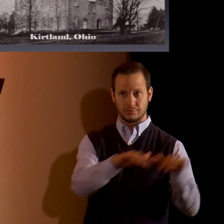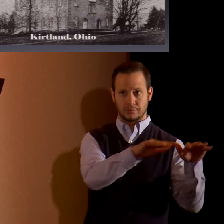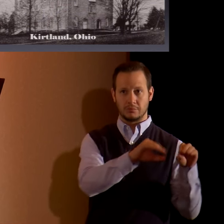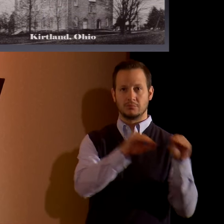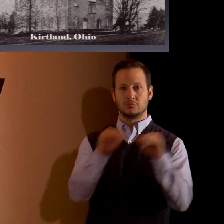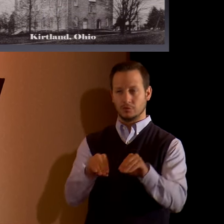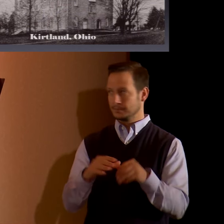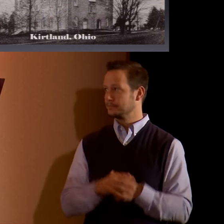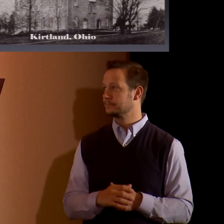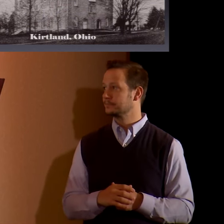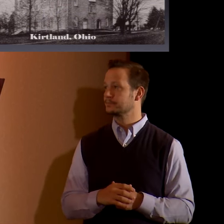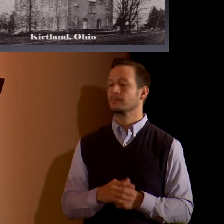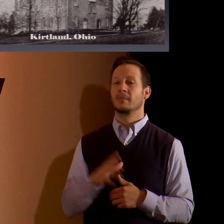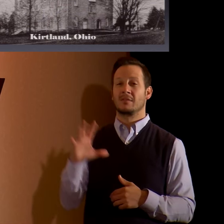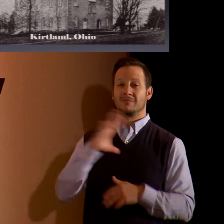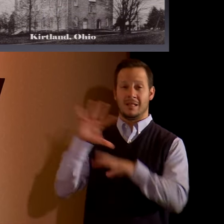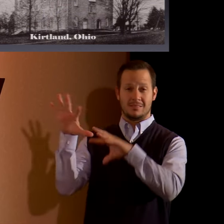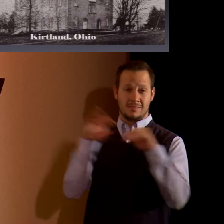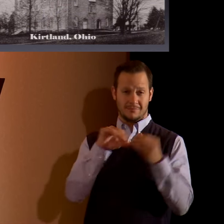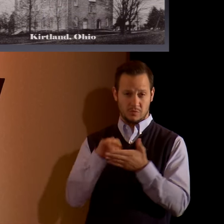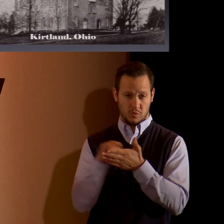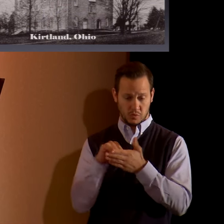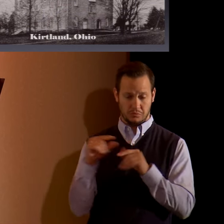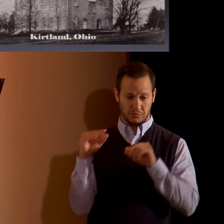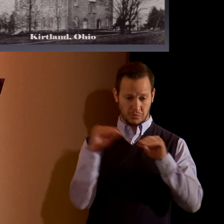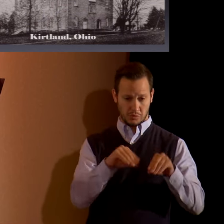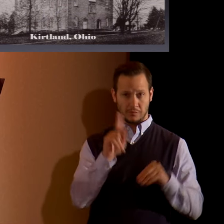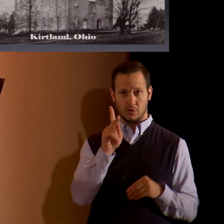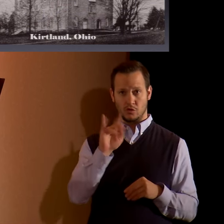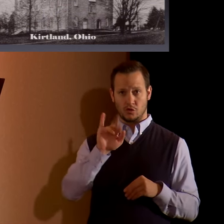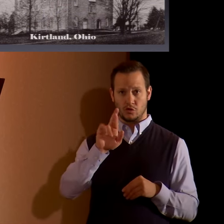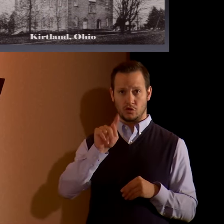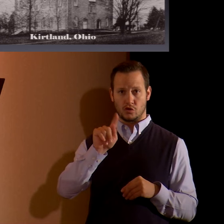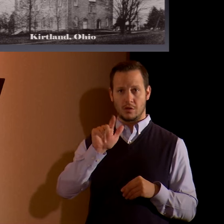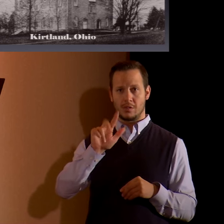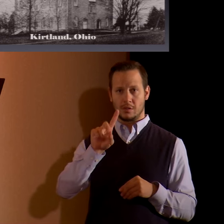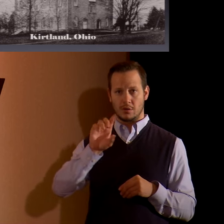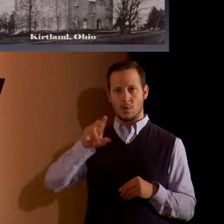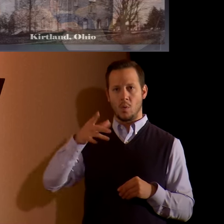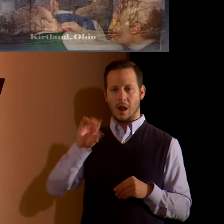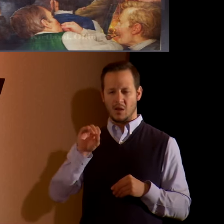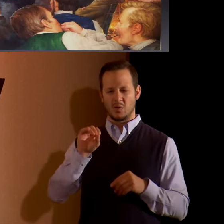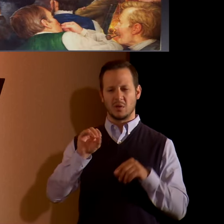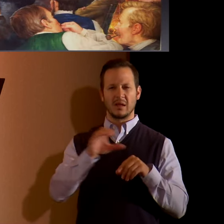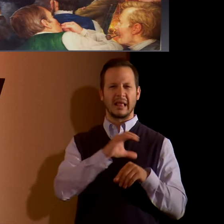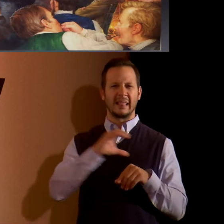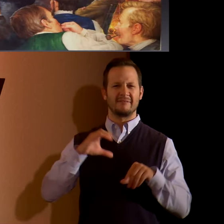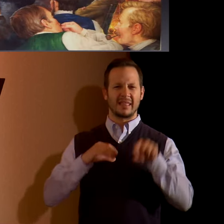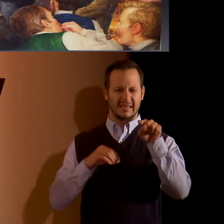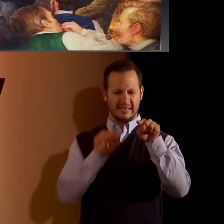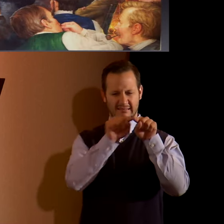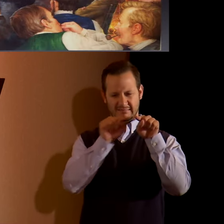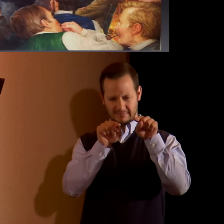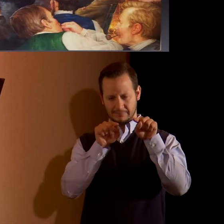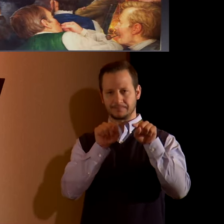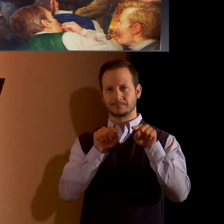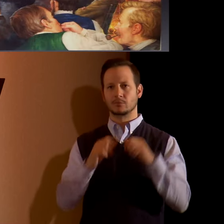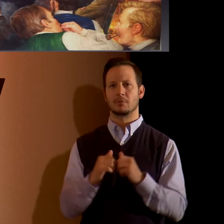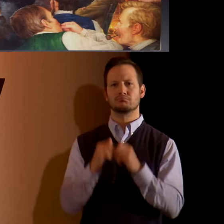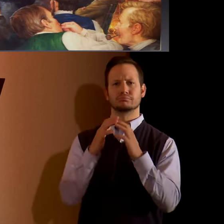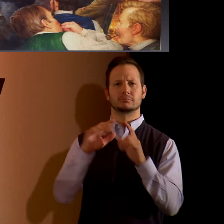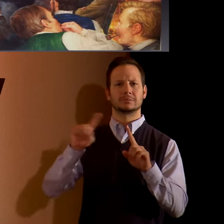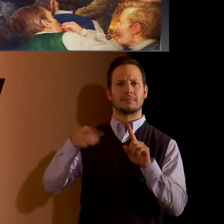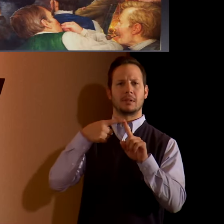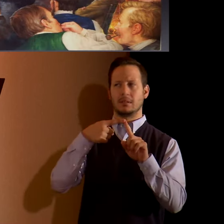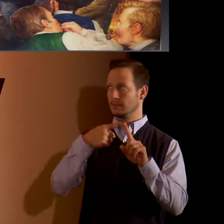the community moved to Kirtland, Ohio, just outside of Cleveland, where it raised its first temple. There, Smith